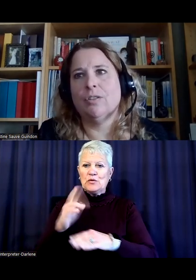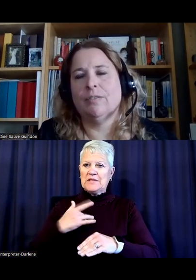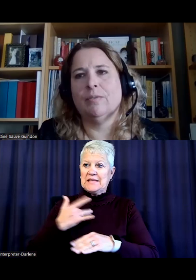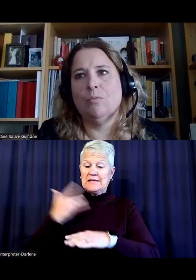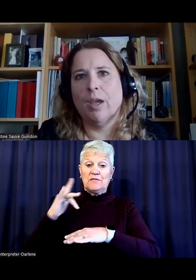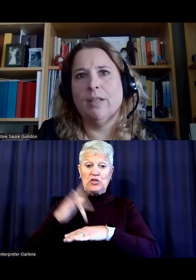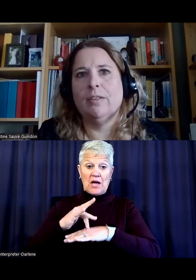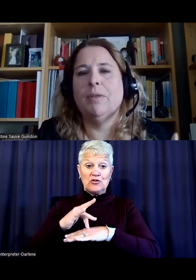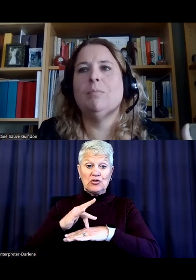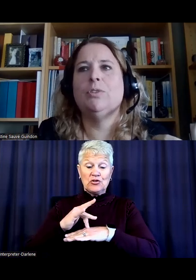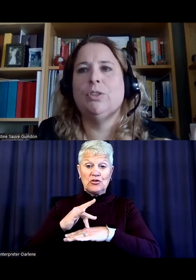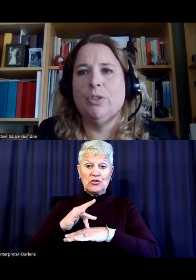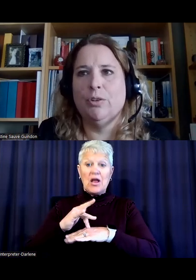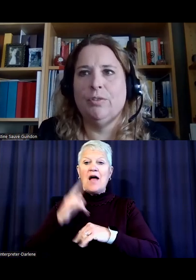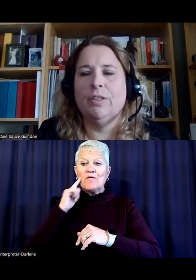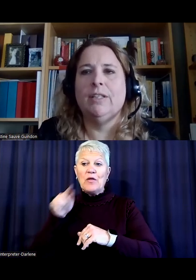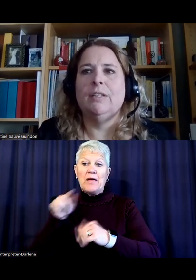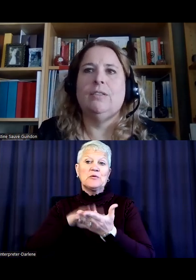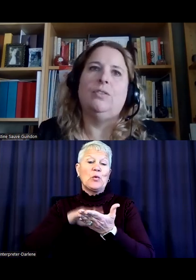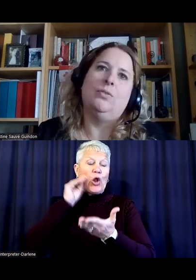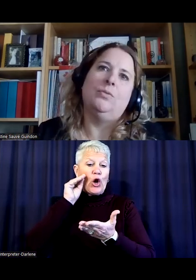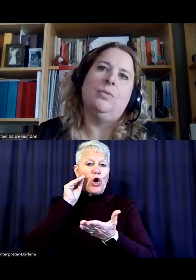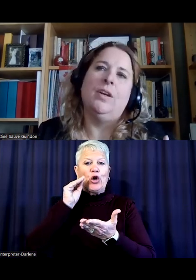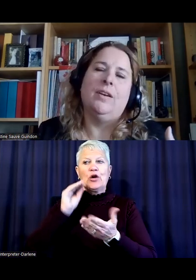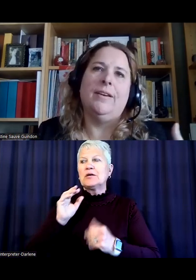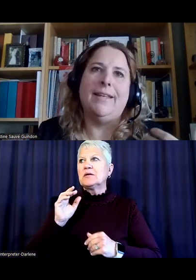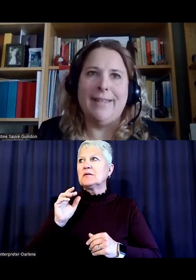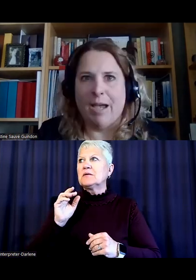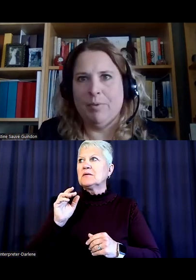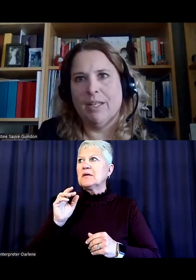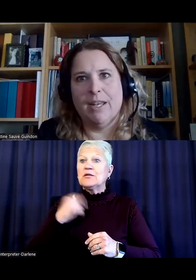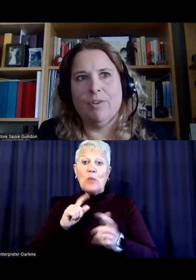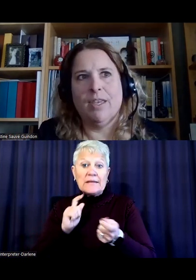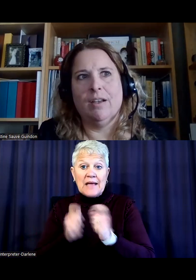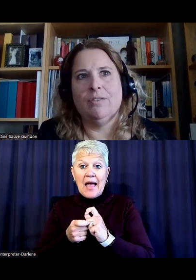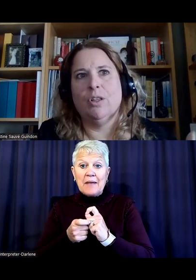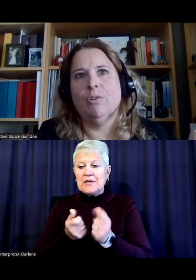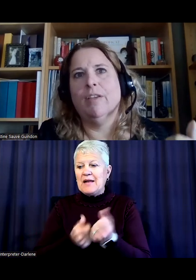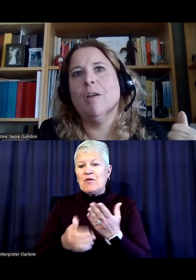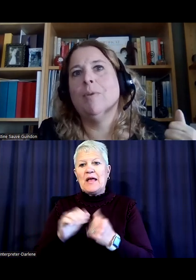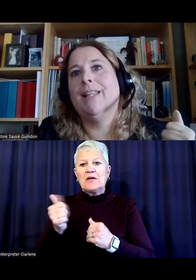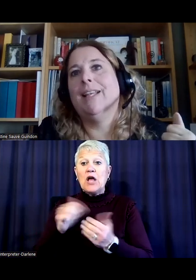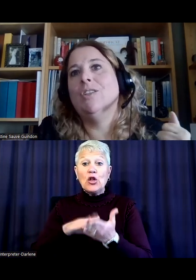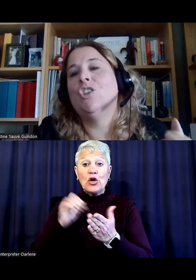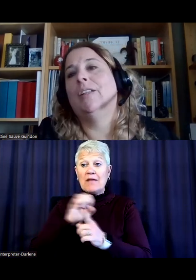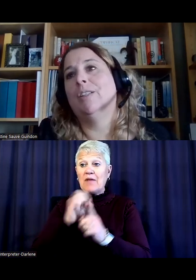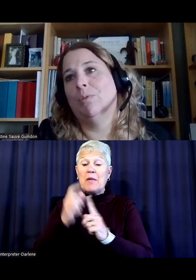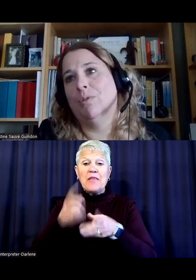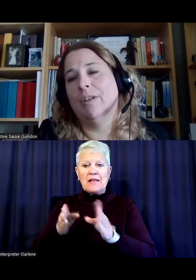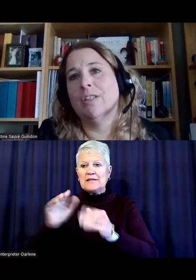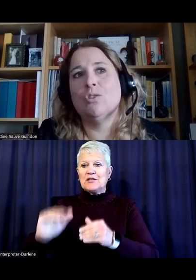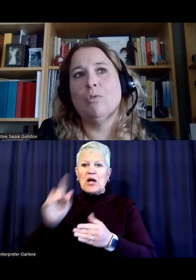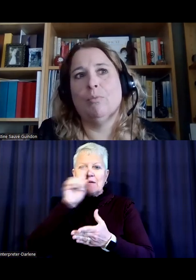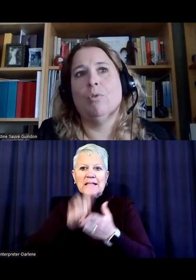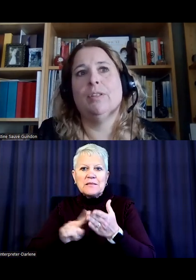touch, right, to be able to learn, to adapt and everything else, a learning environment that lets a child